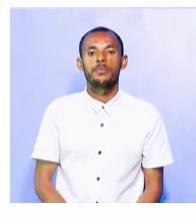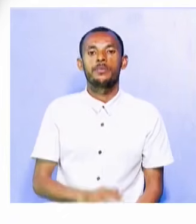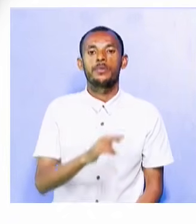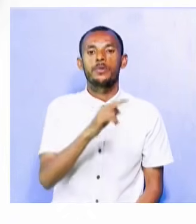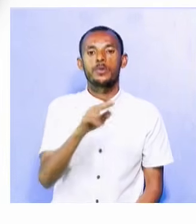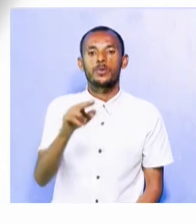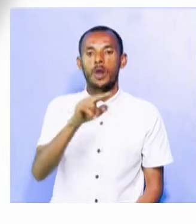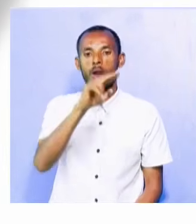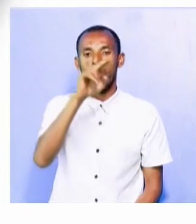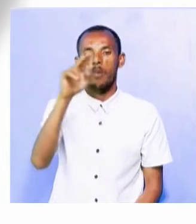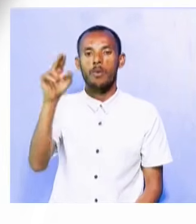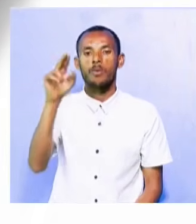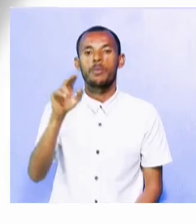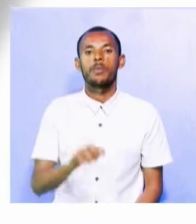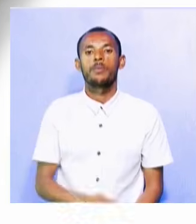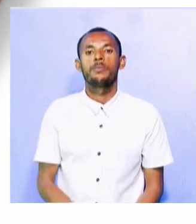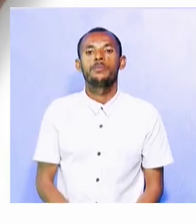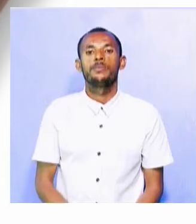roots,